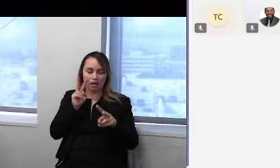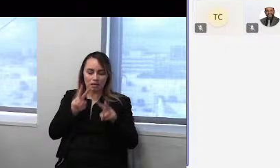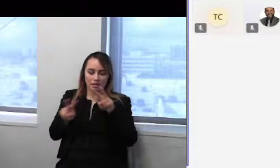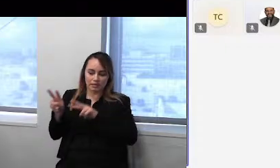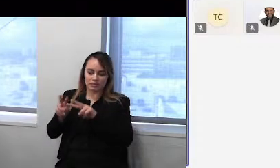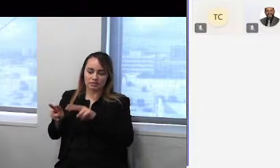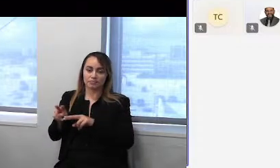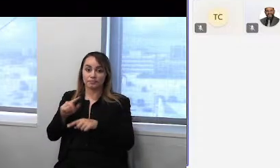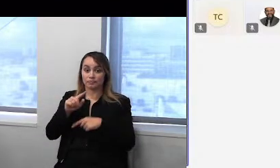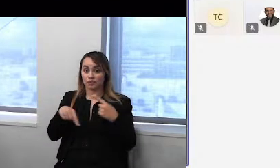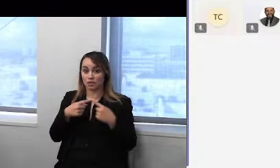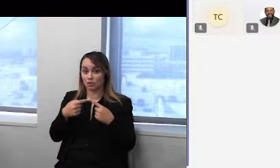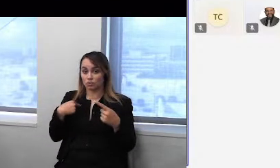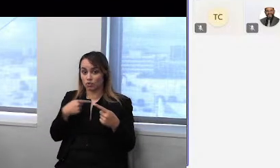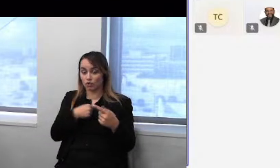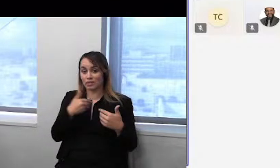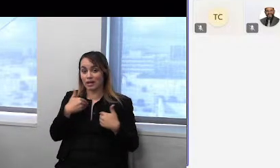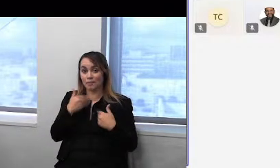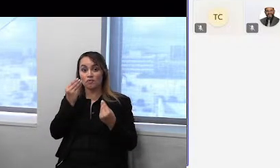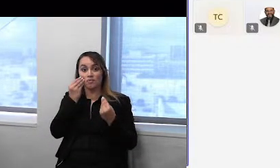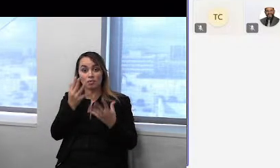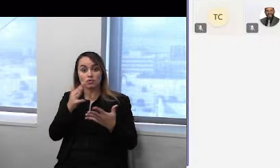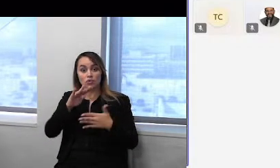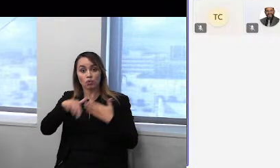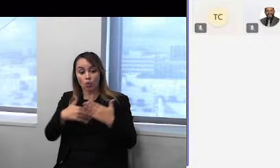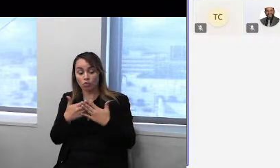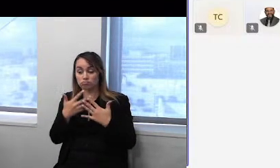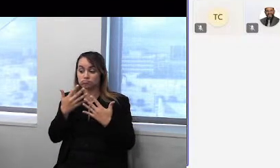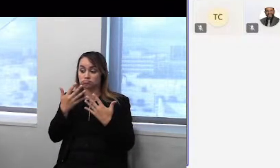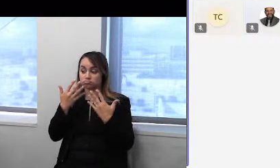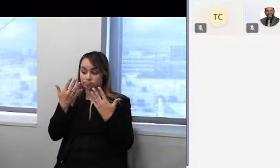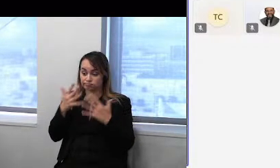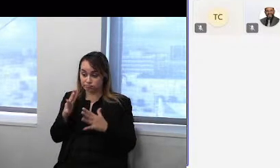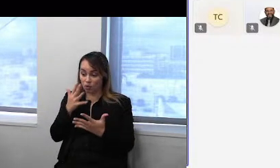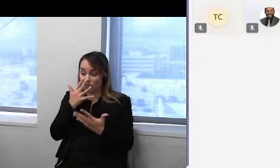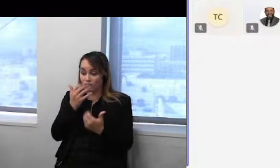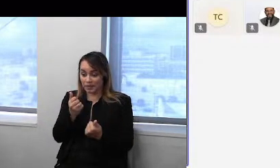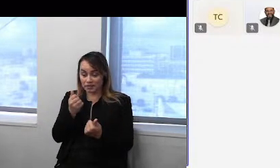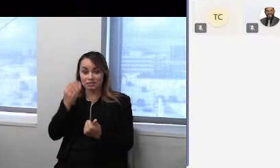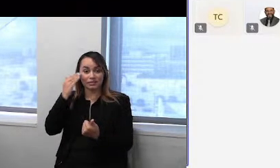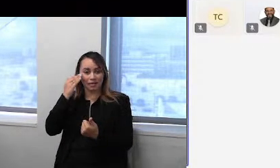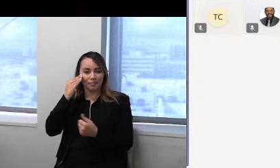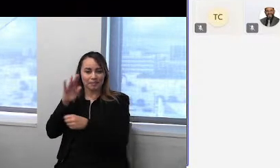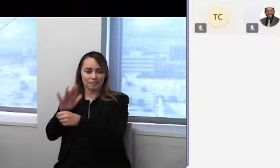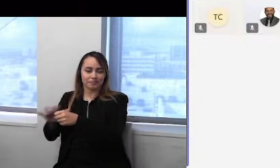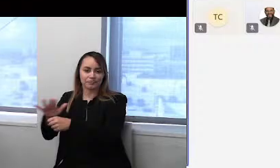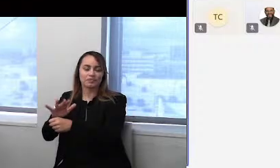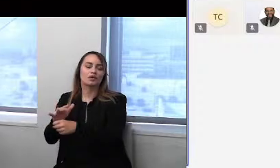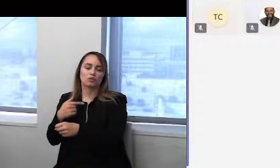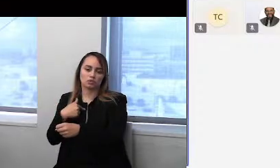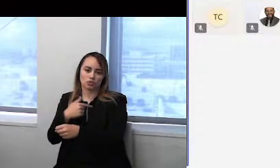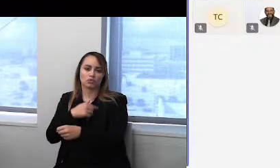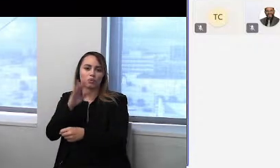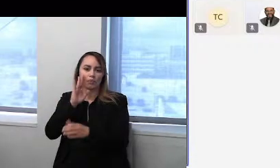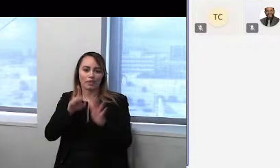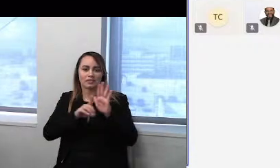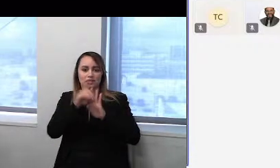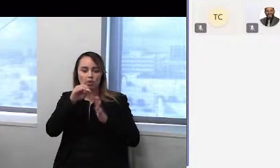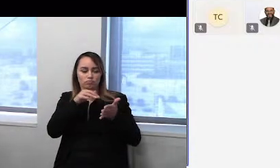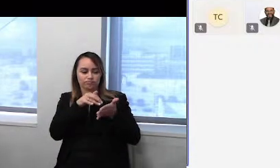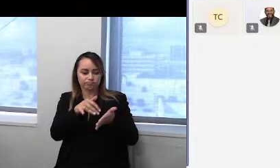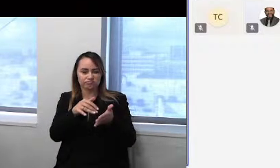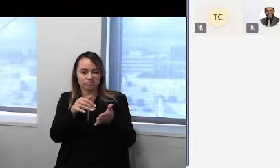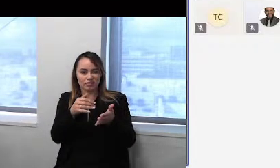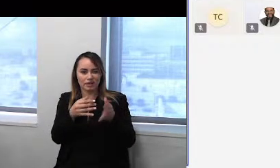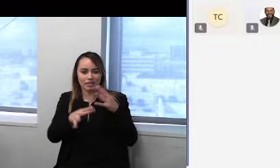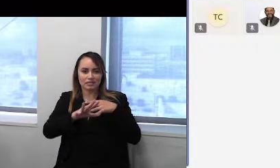confidence level that we need, we will then continue studying the additional projects and then moving to the phase of what are the